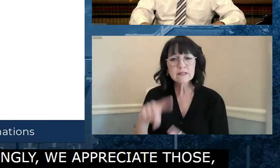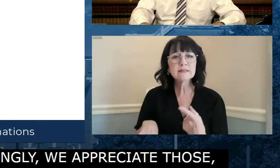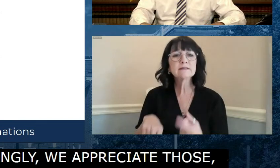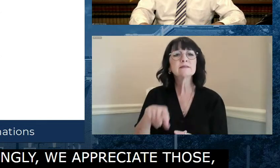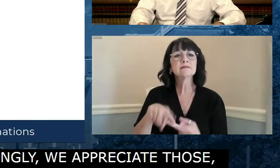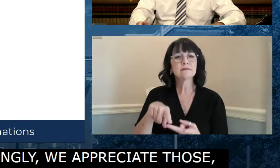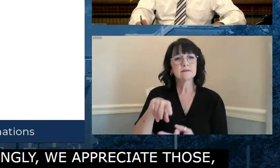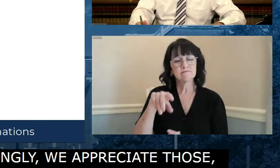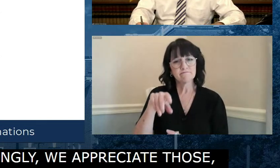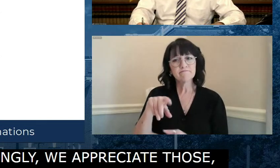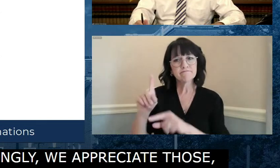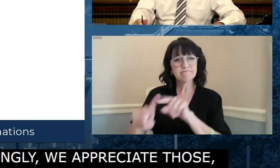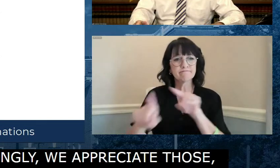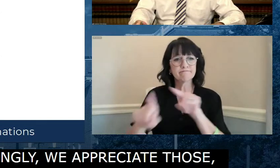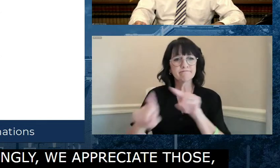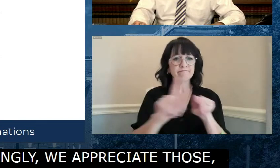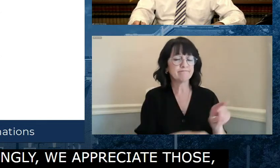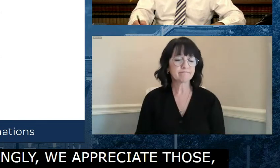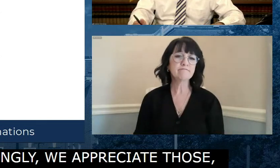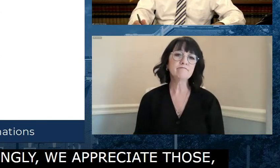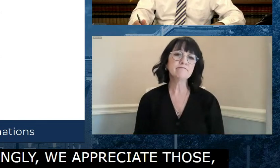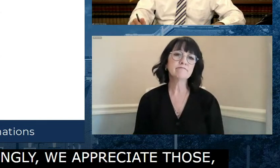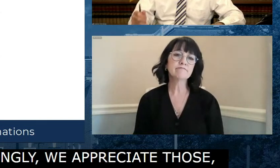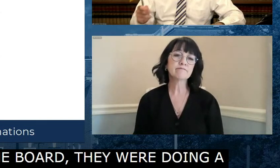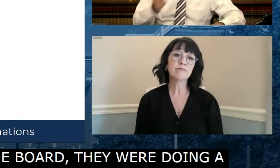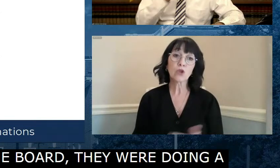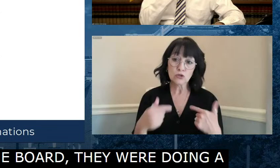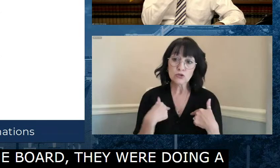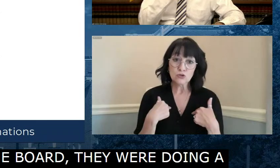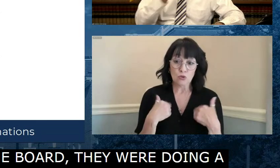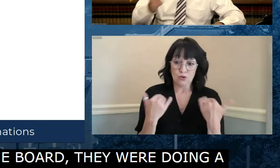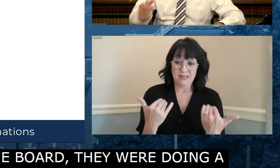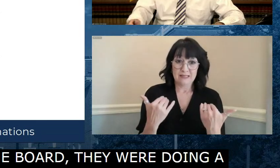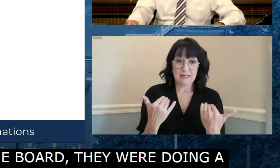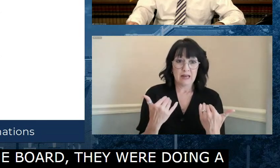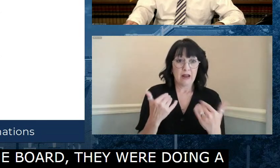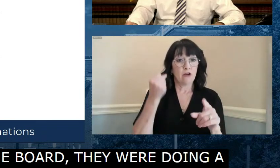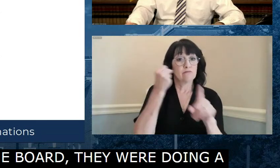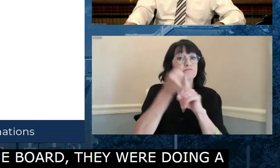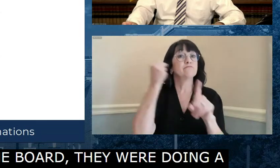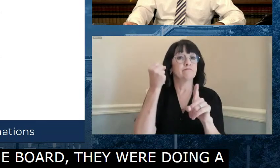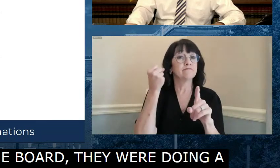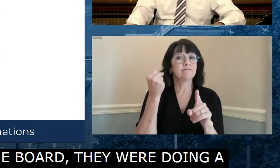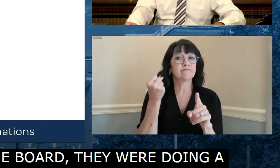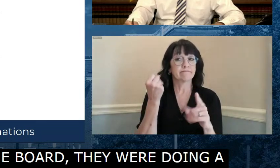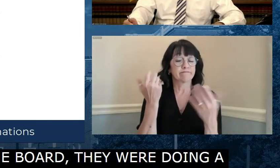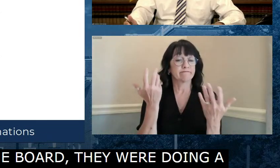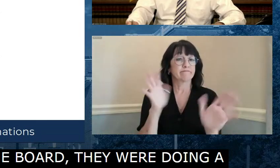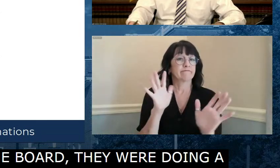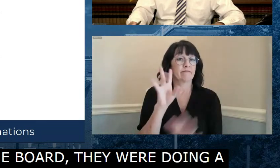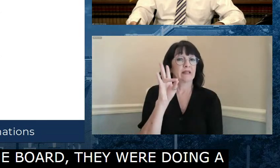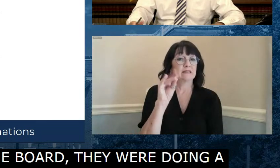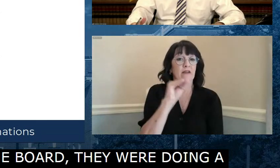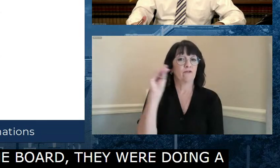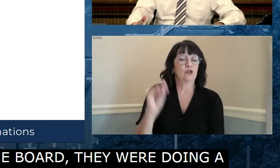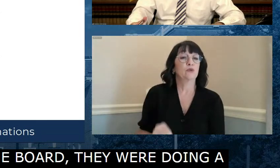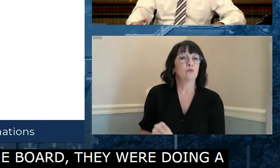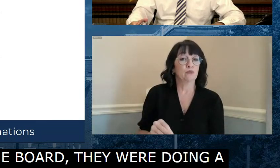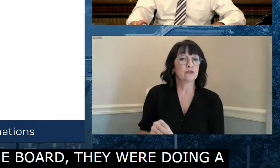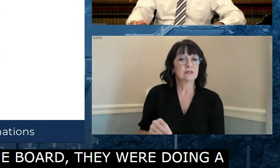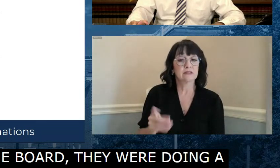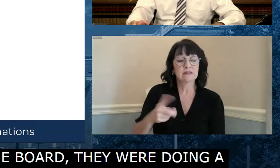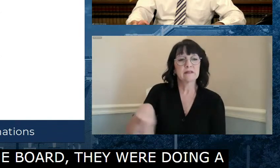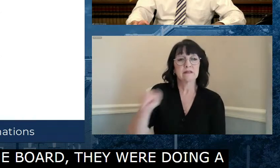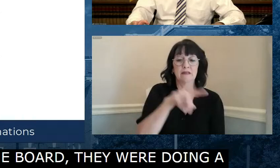a great job. So we did reach our goal. We're up to 71% of adult Delawareans 18 and over with at least